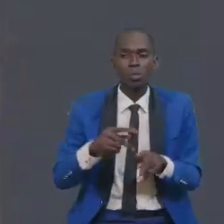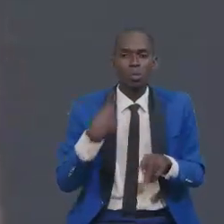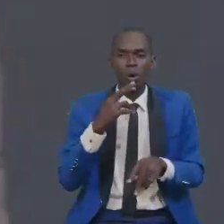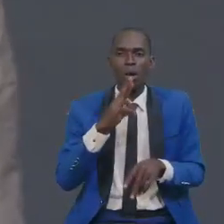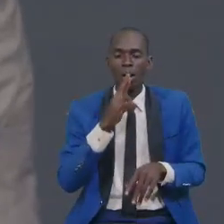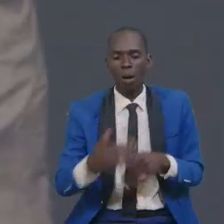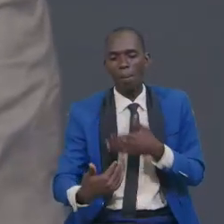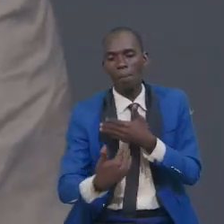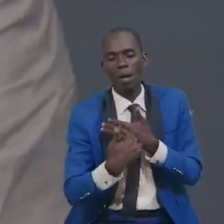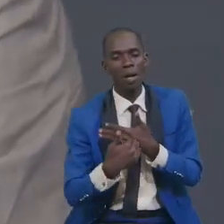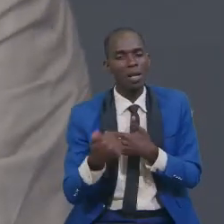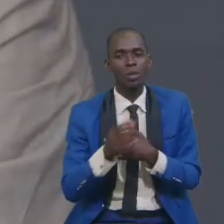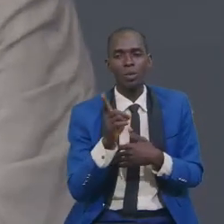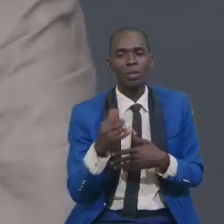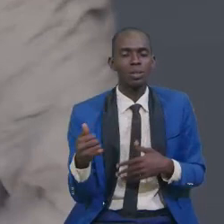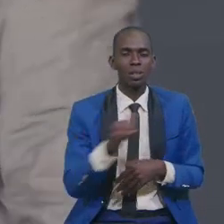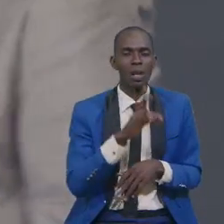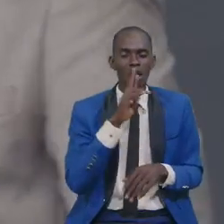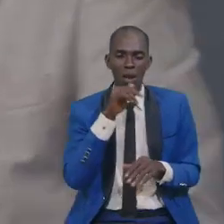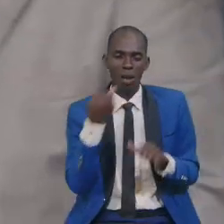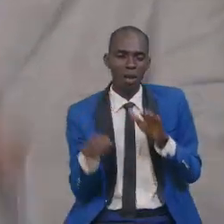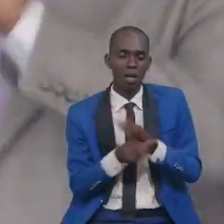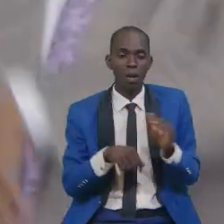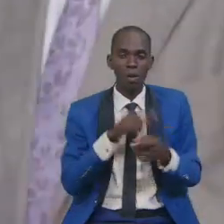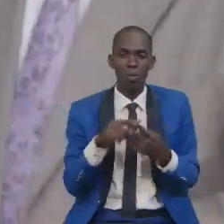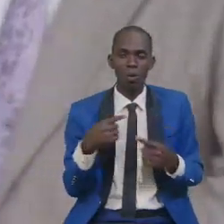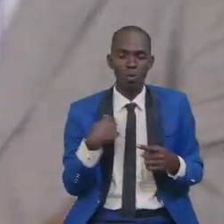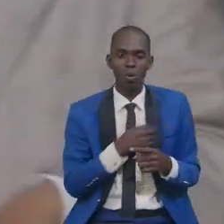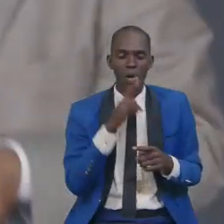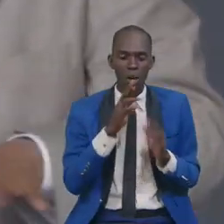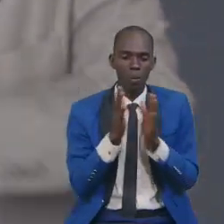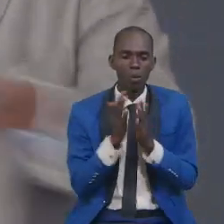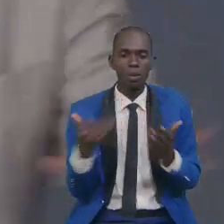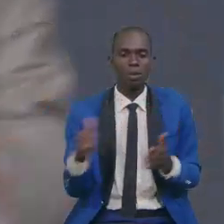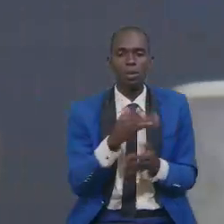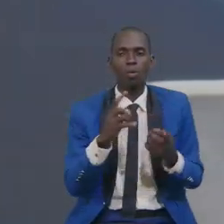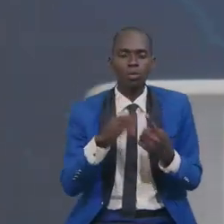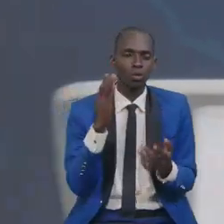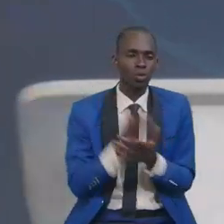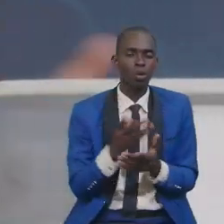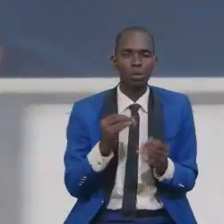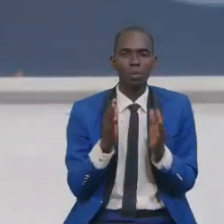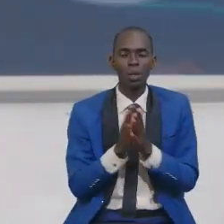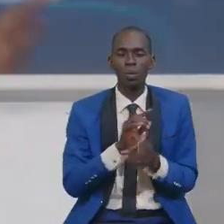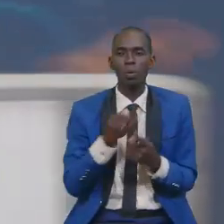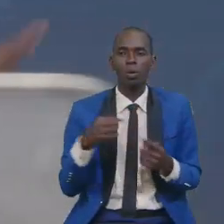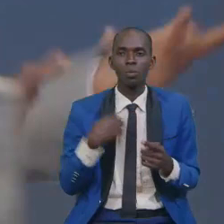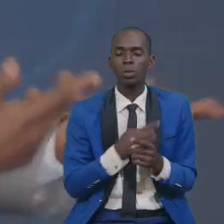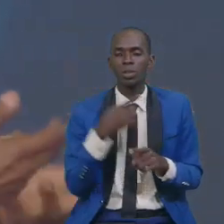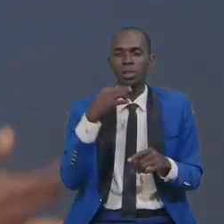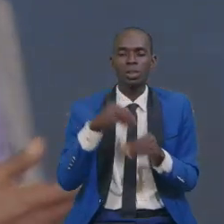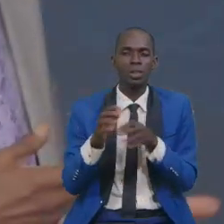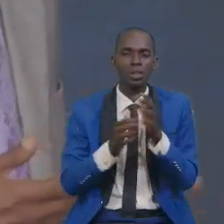anywhere they are and when we're praying they want to stop the prayer and when we're saying Jesus name they have